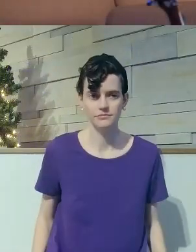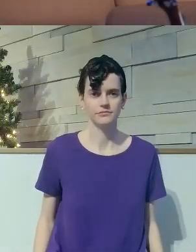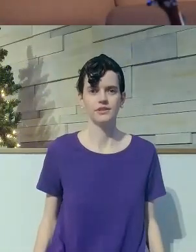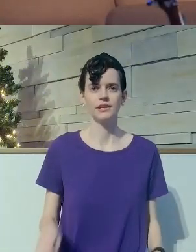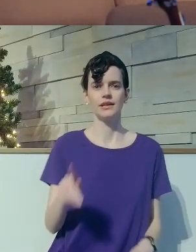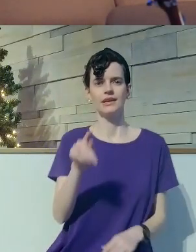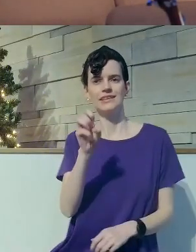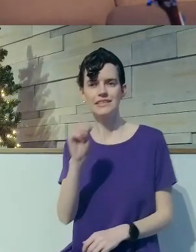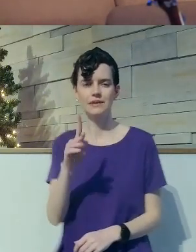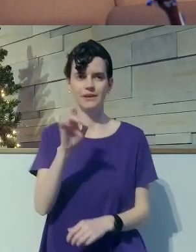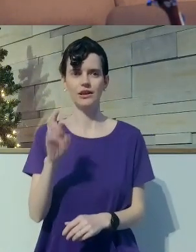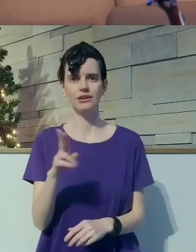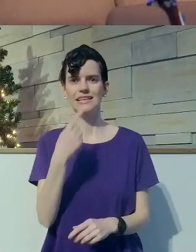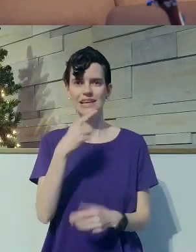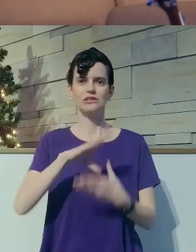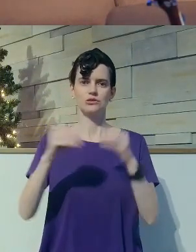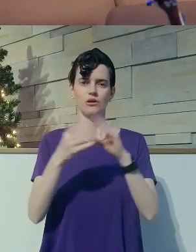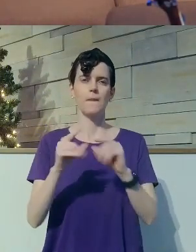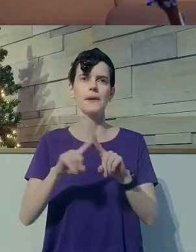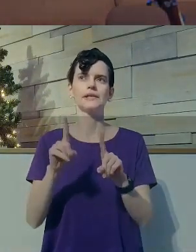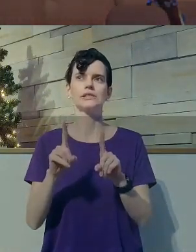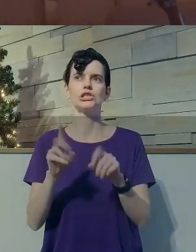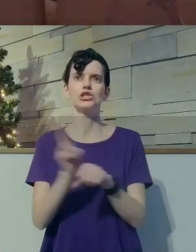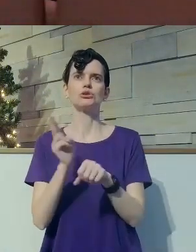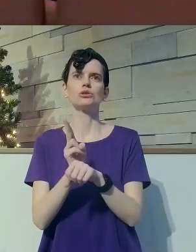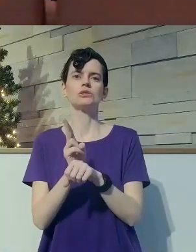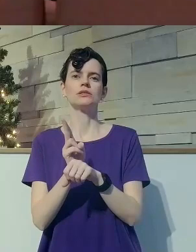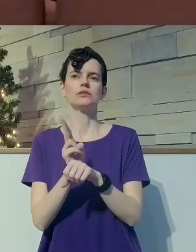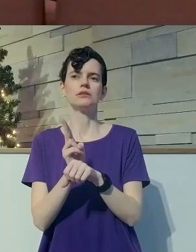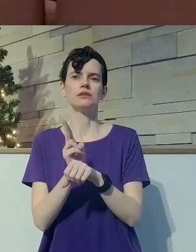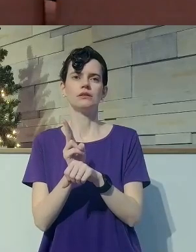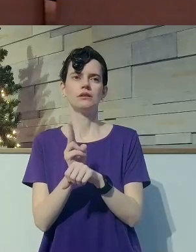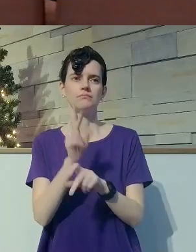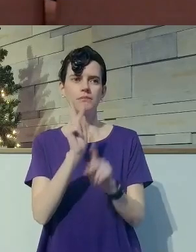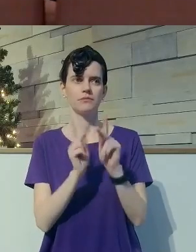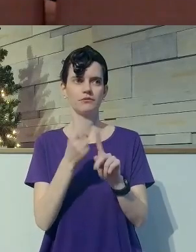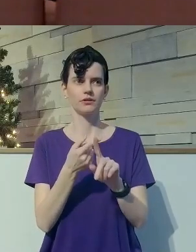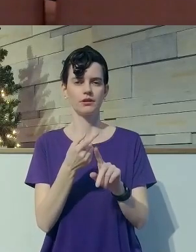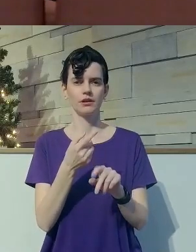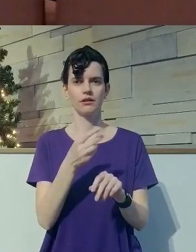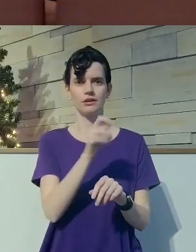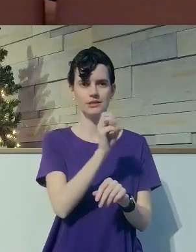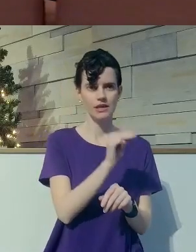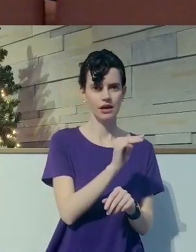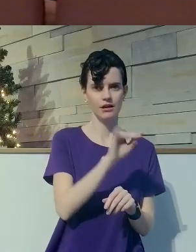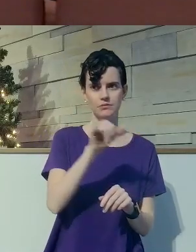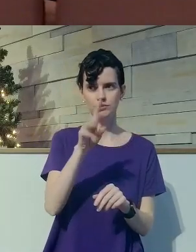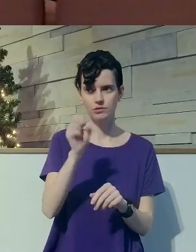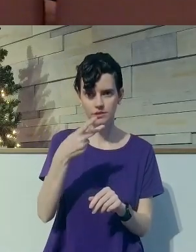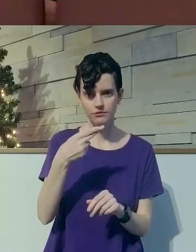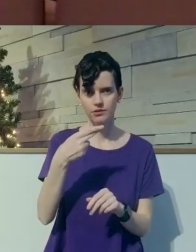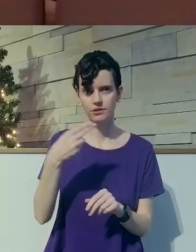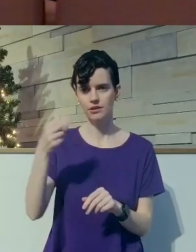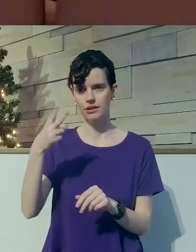Tim Keller tells that same story, but he uses the folks of Tom and Joseph